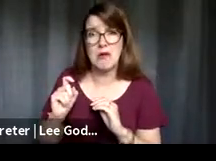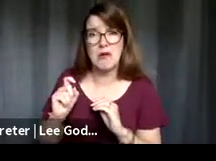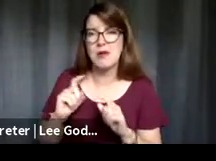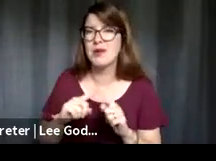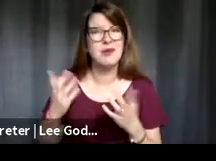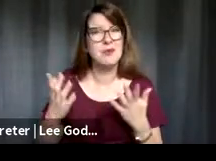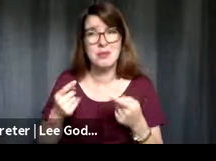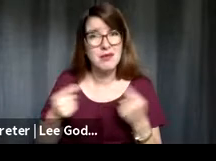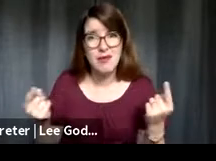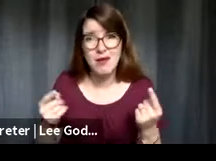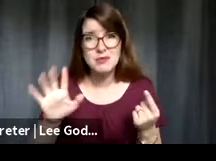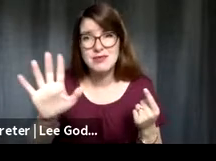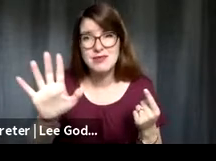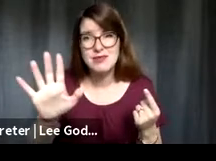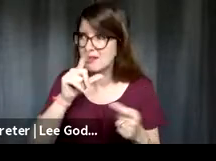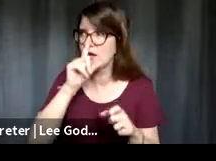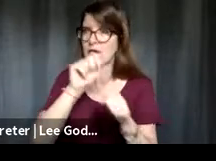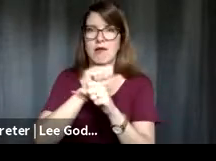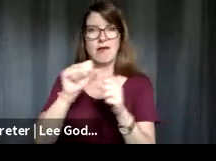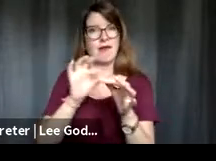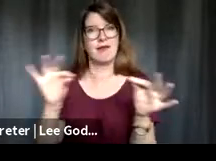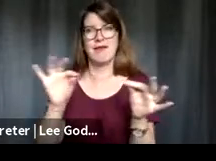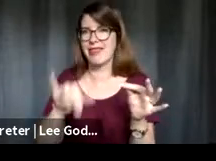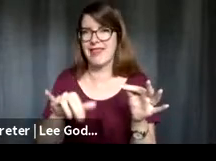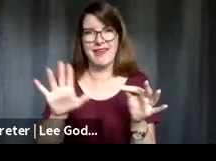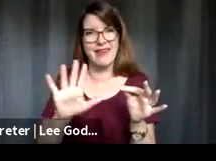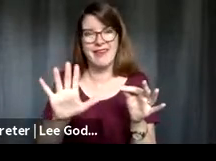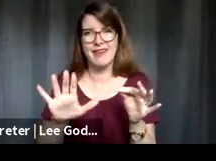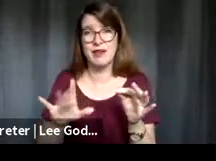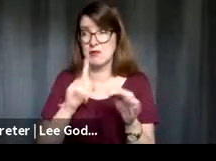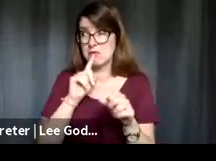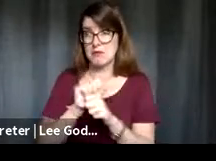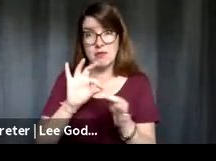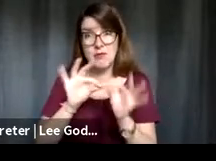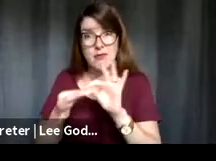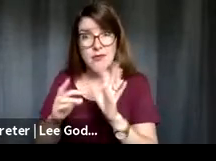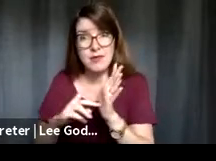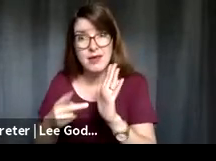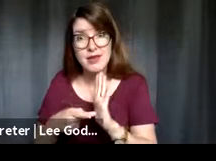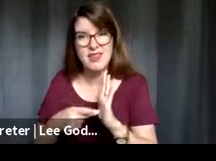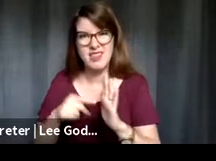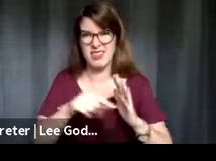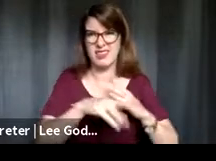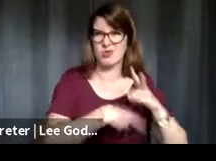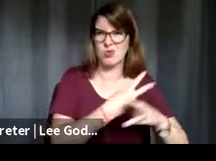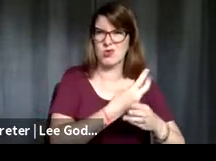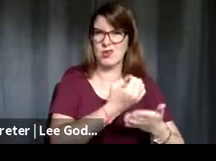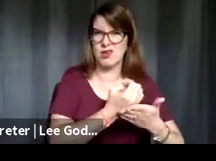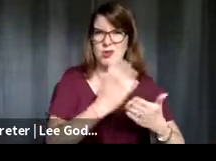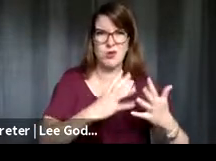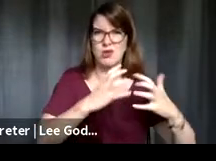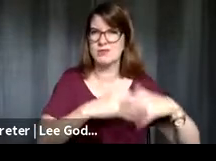the opposite? That's not what he's actually saying here. What he's actually saying is this world's economy is going to end. In other